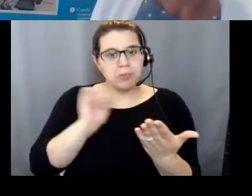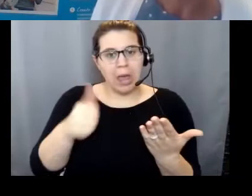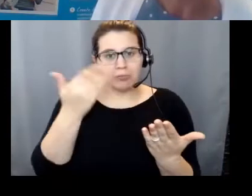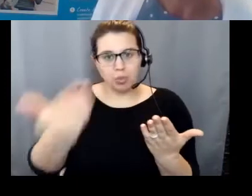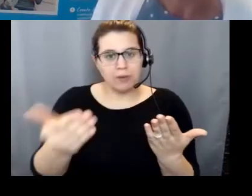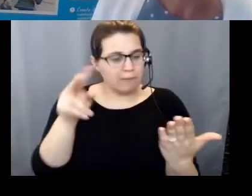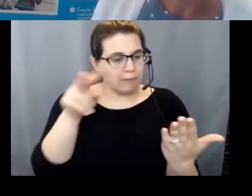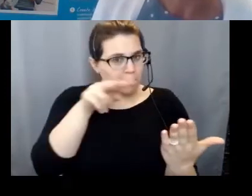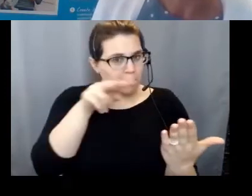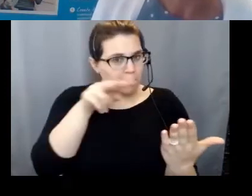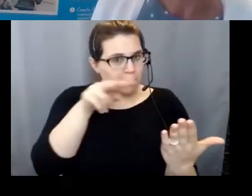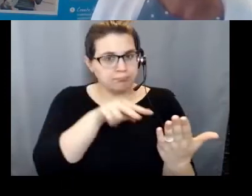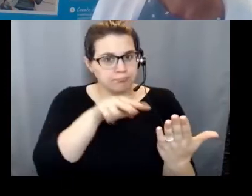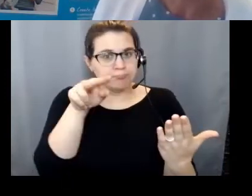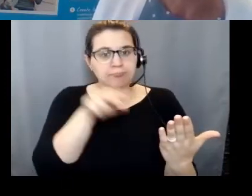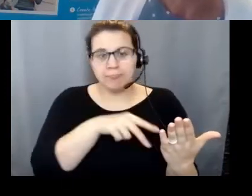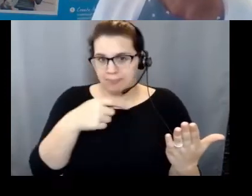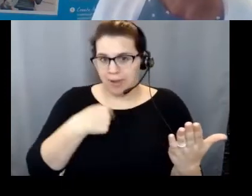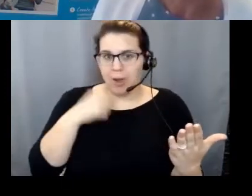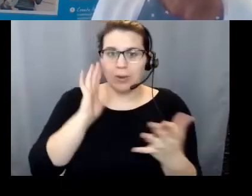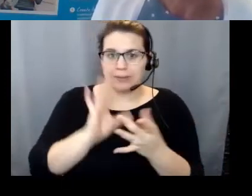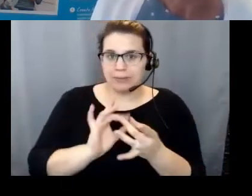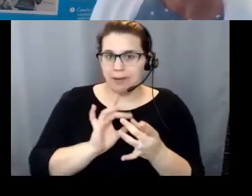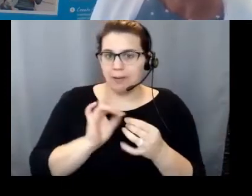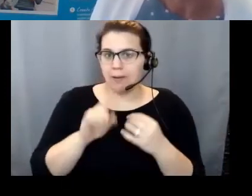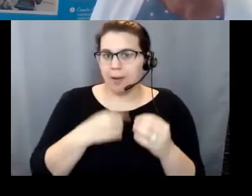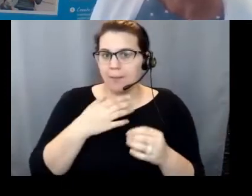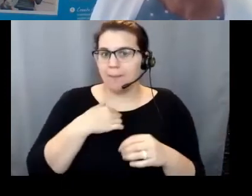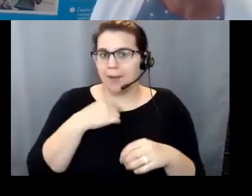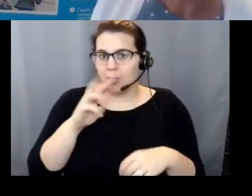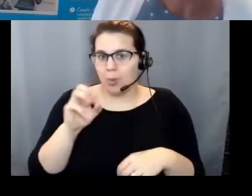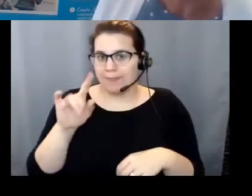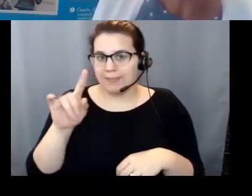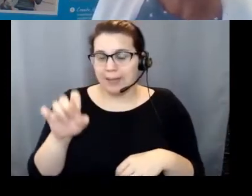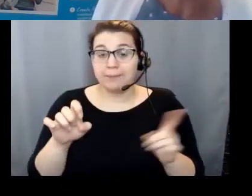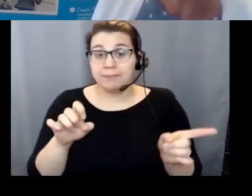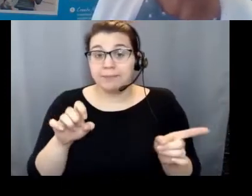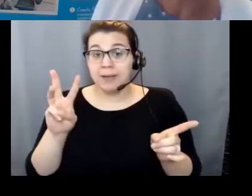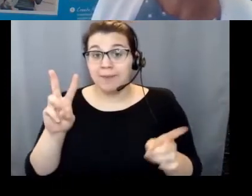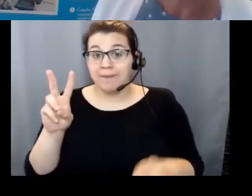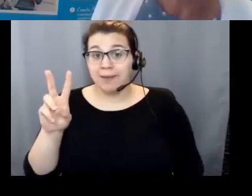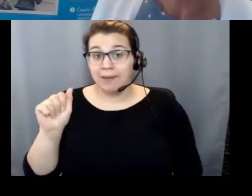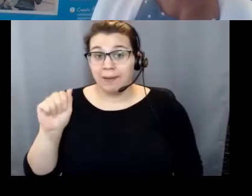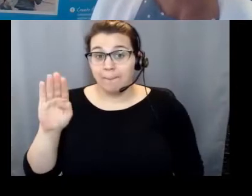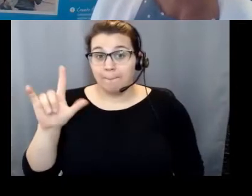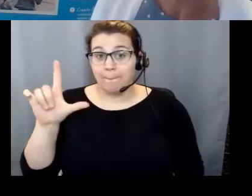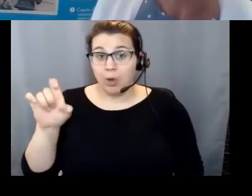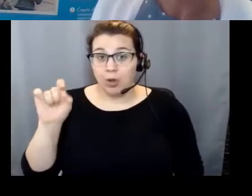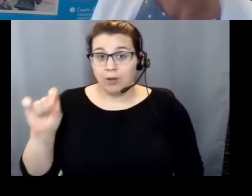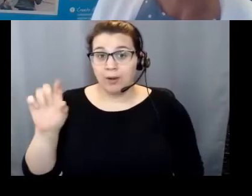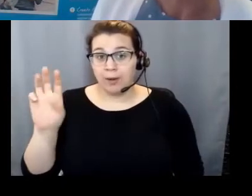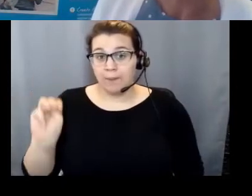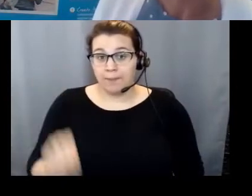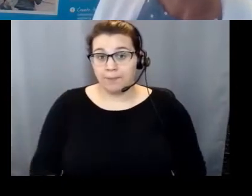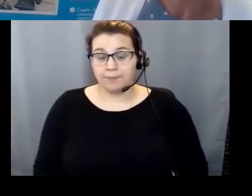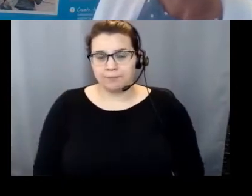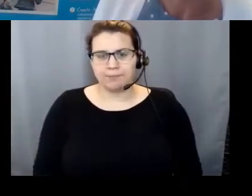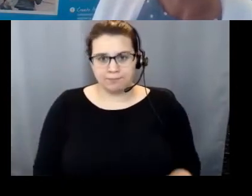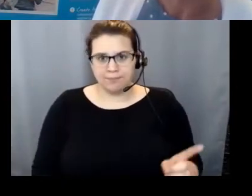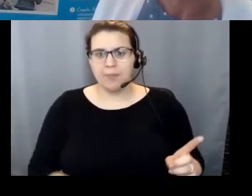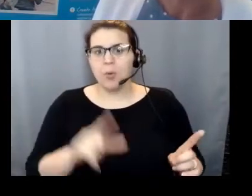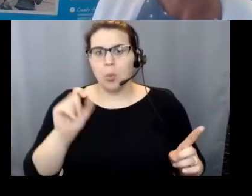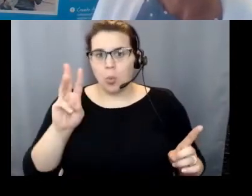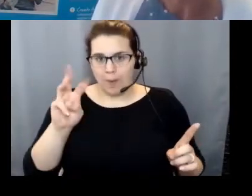WVABLE.com, I'll be referring to the site throughout my overview. So the website is where you can go to learn more about the information that I'm sharing